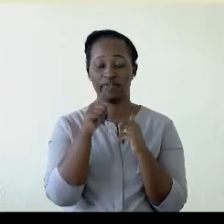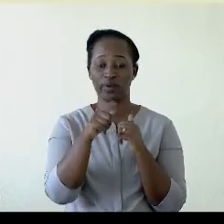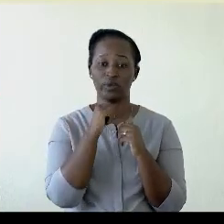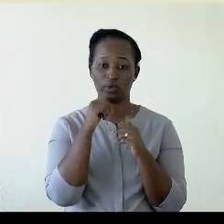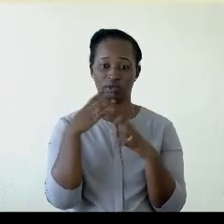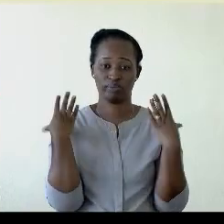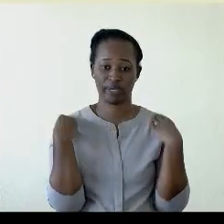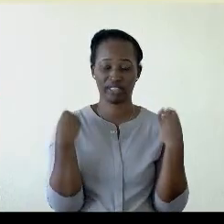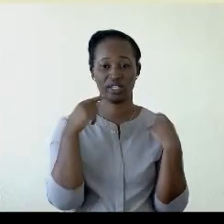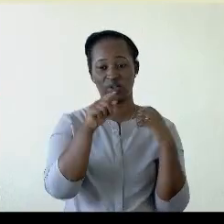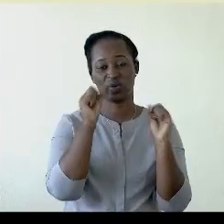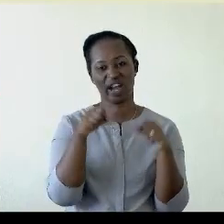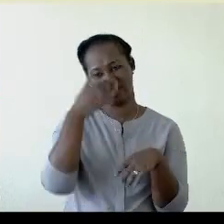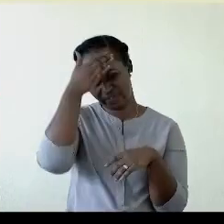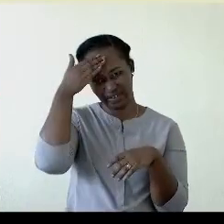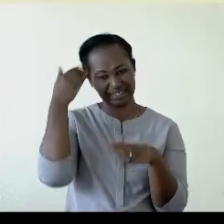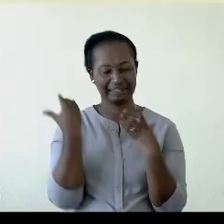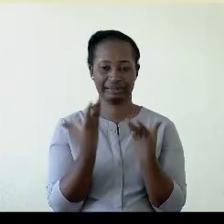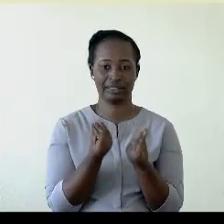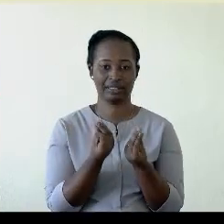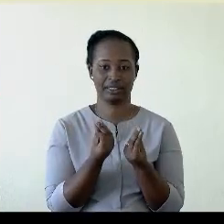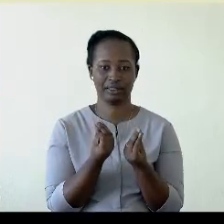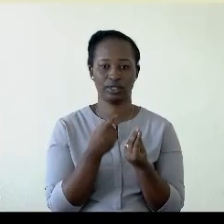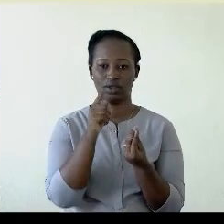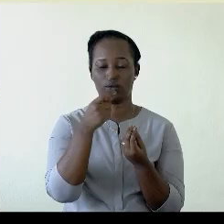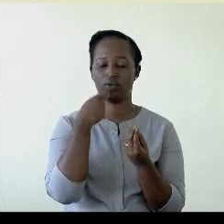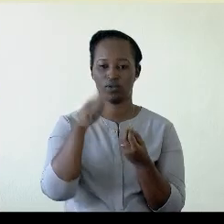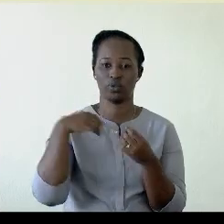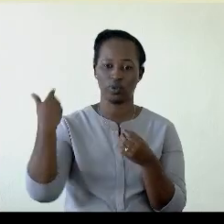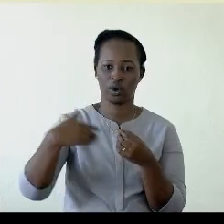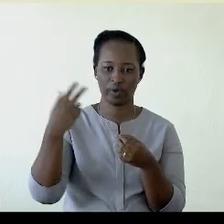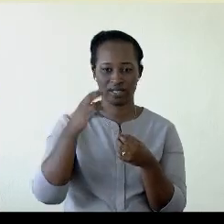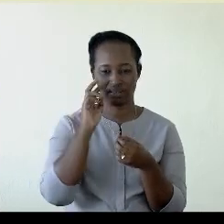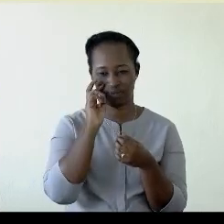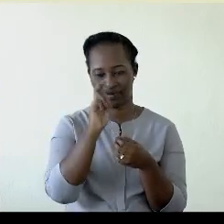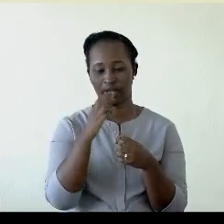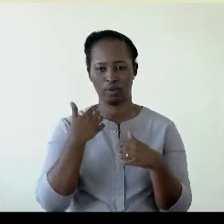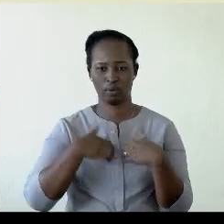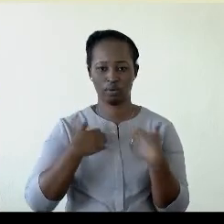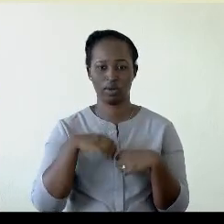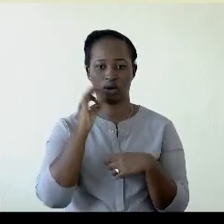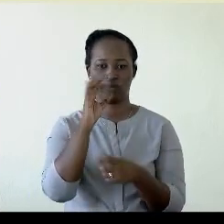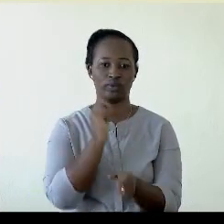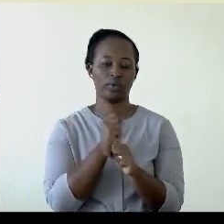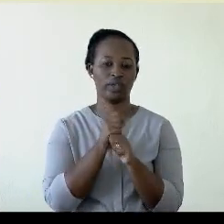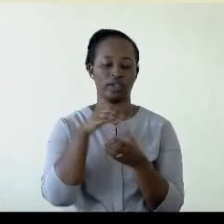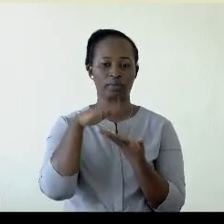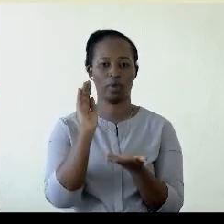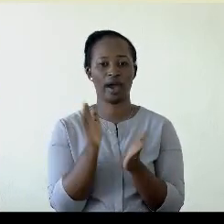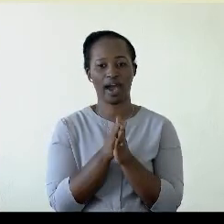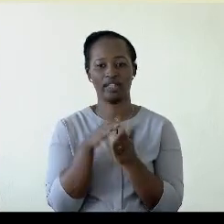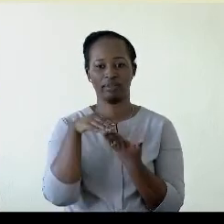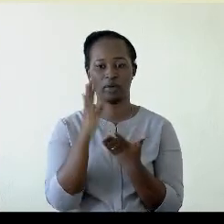practice, you can forget it very easily. So you should always find that courage of doing more and